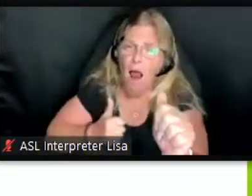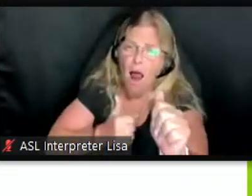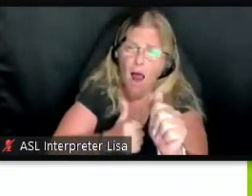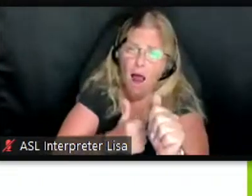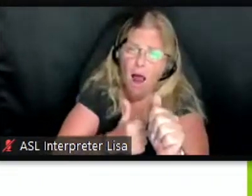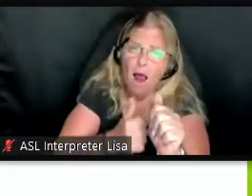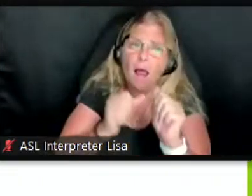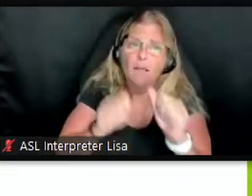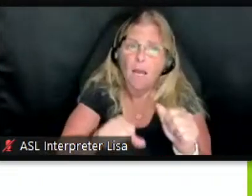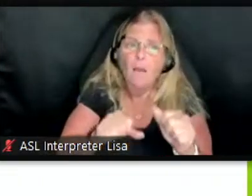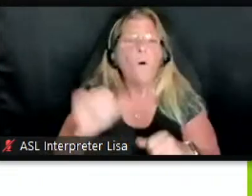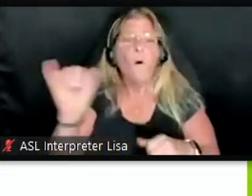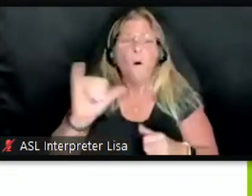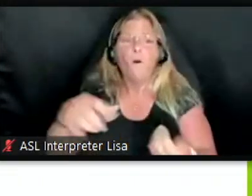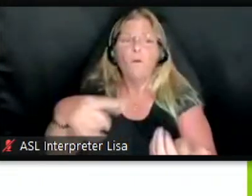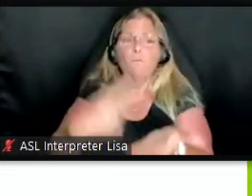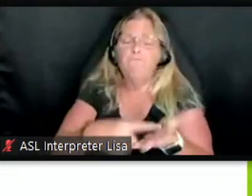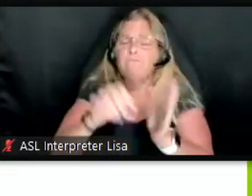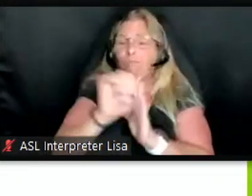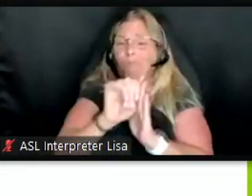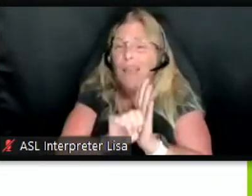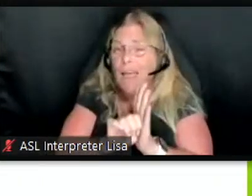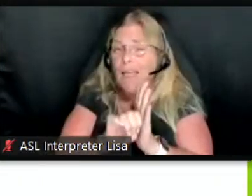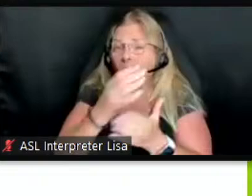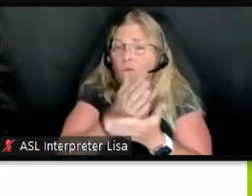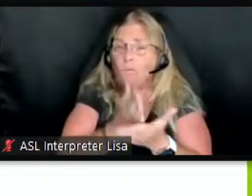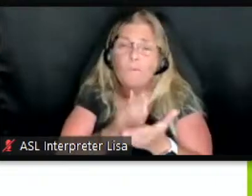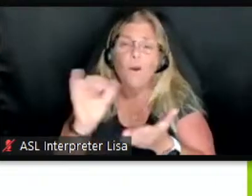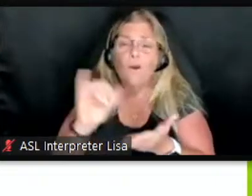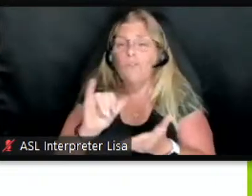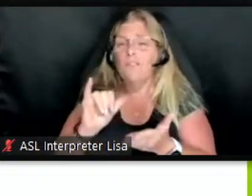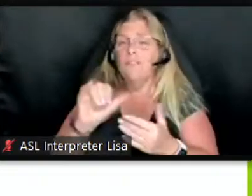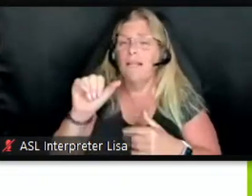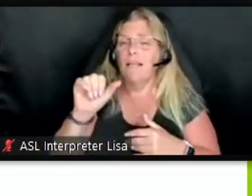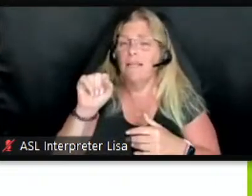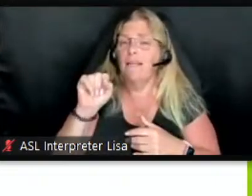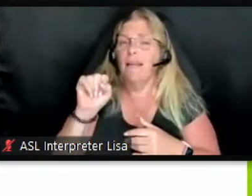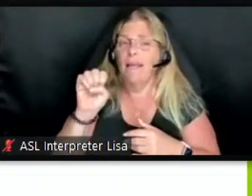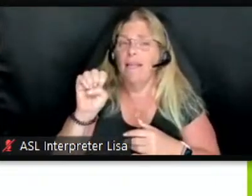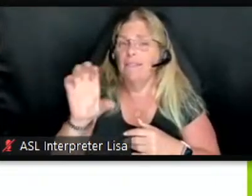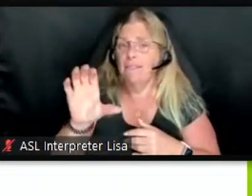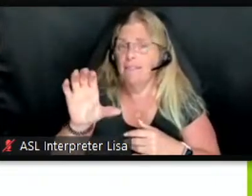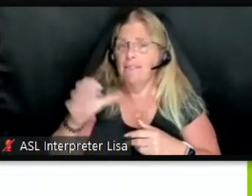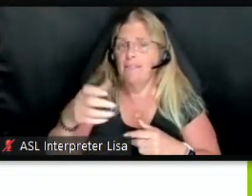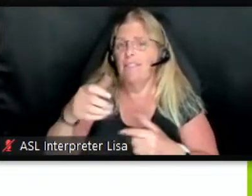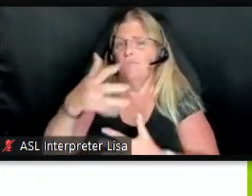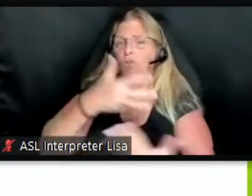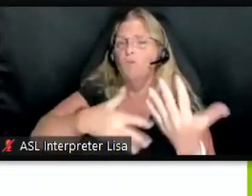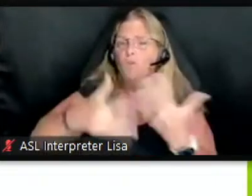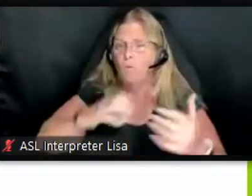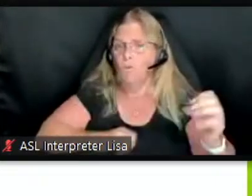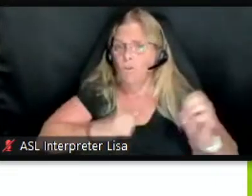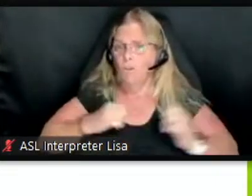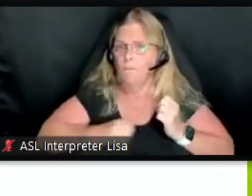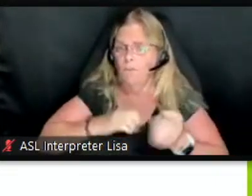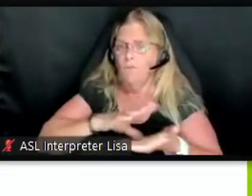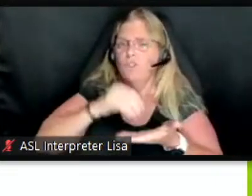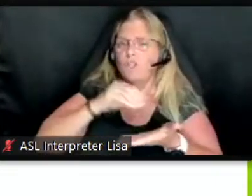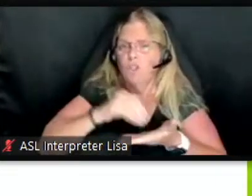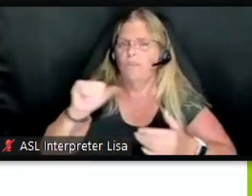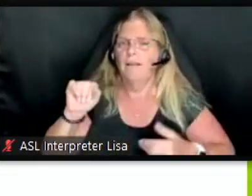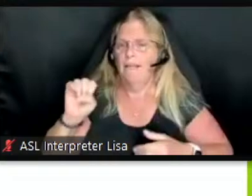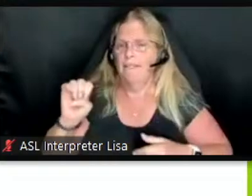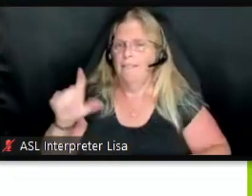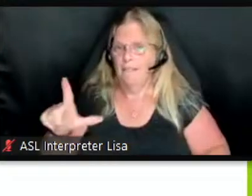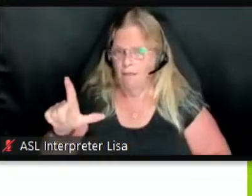as well, and embedding those practices throughout as we develop the guide to support. Keeping in mind, we're